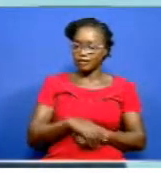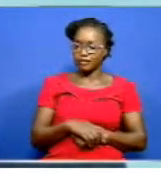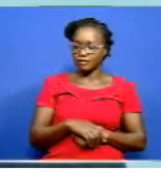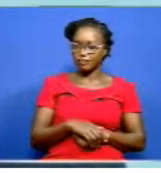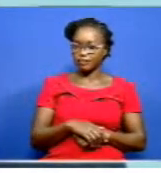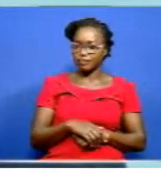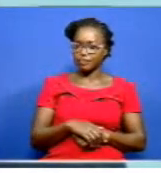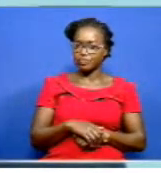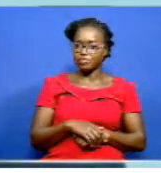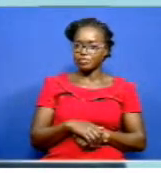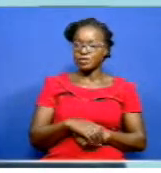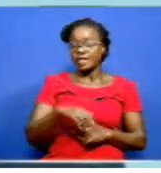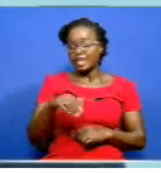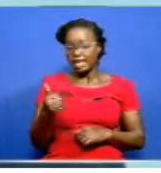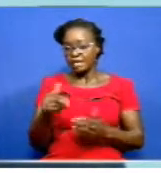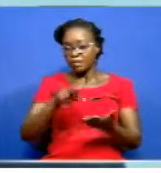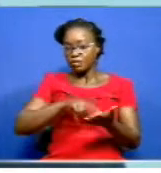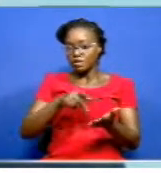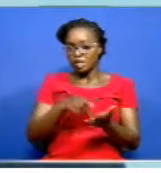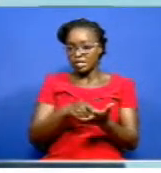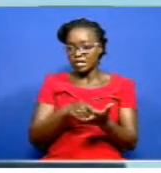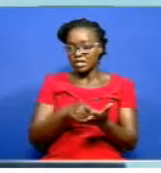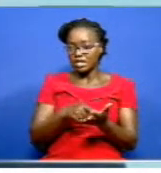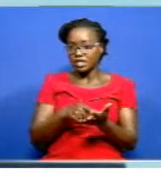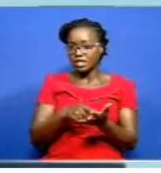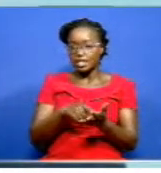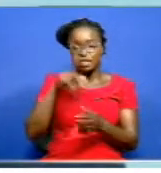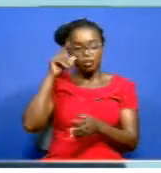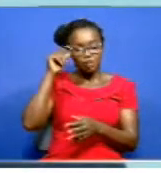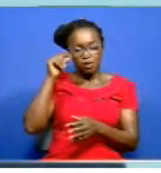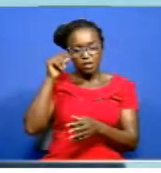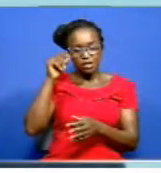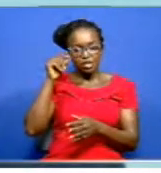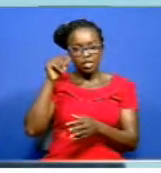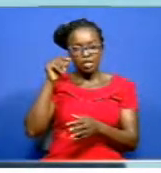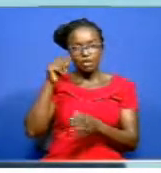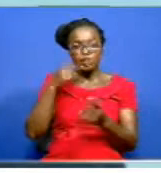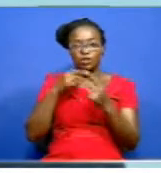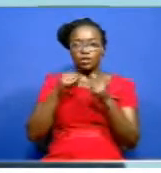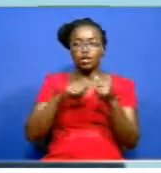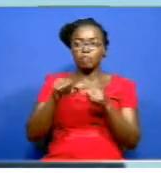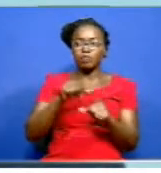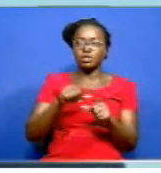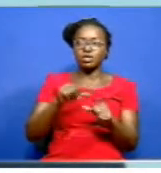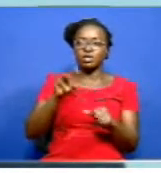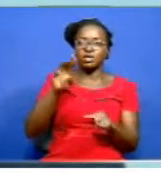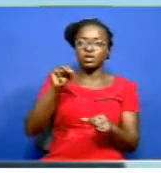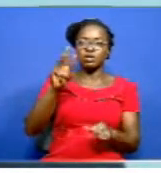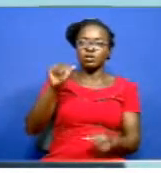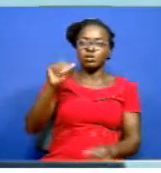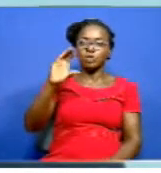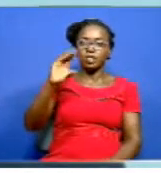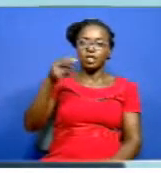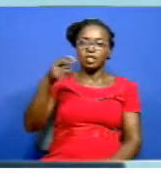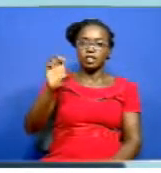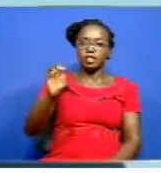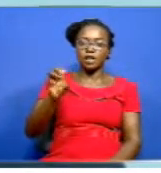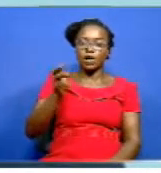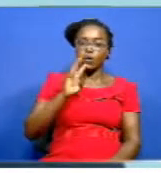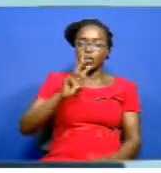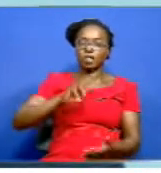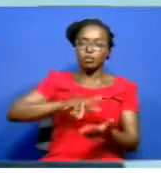There are other projects. Even in Mombasa, we are talking about Mwache water project in